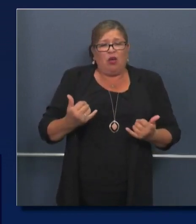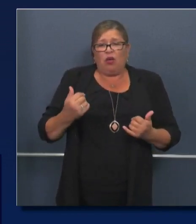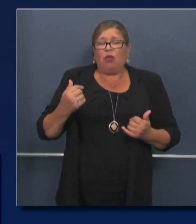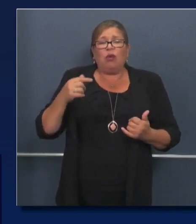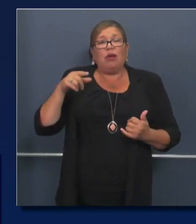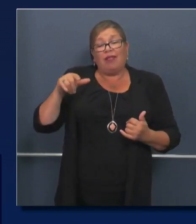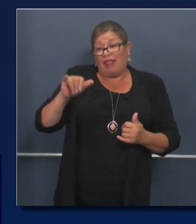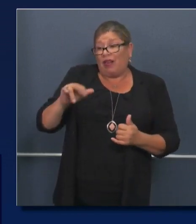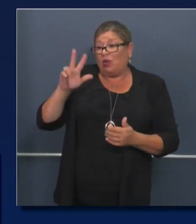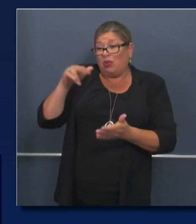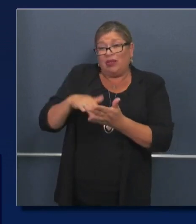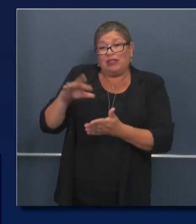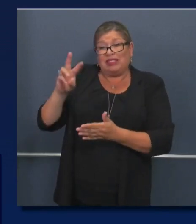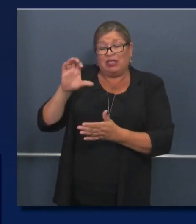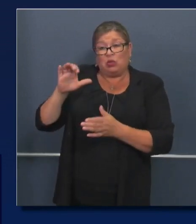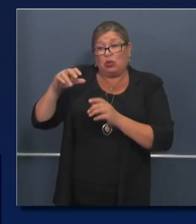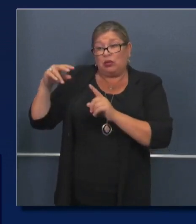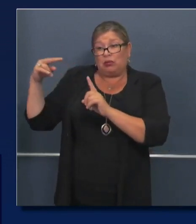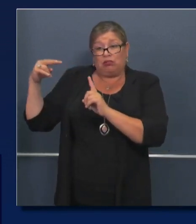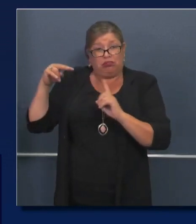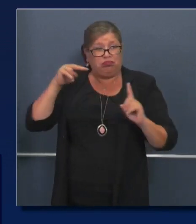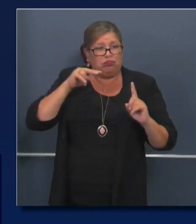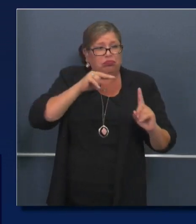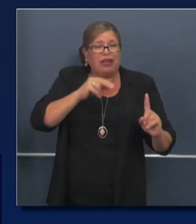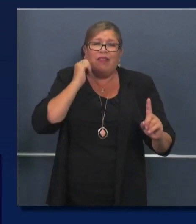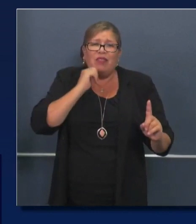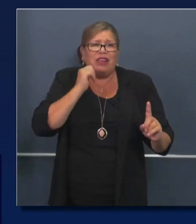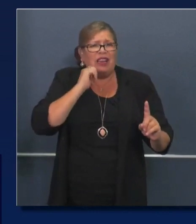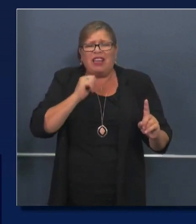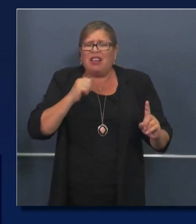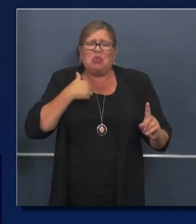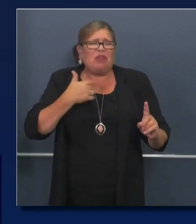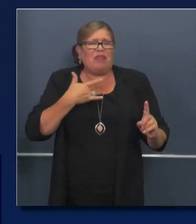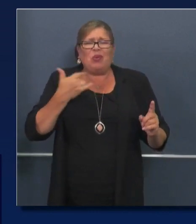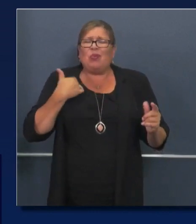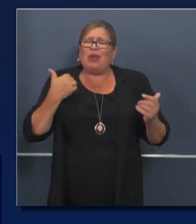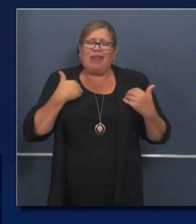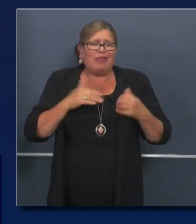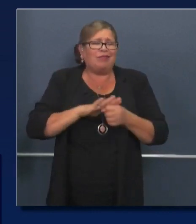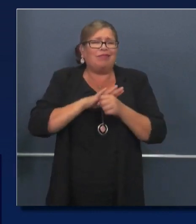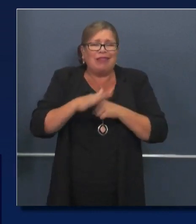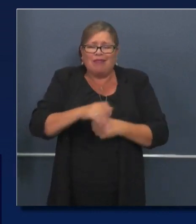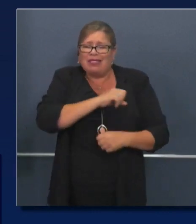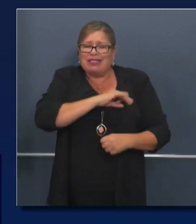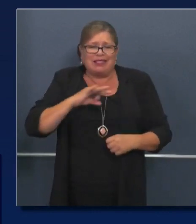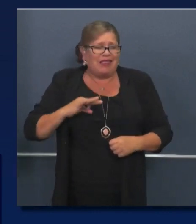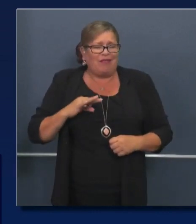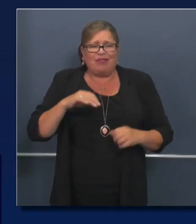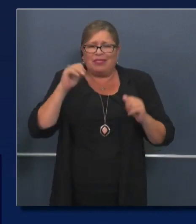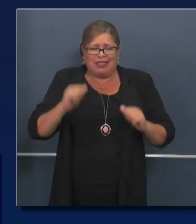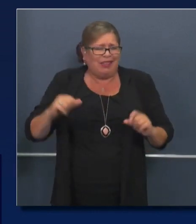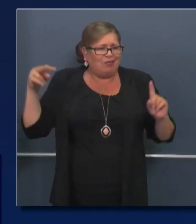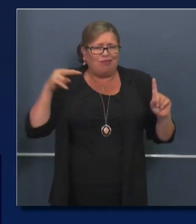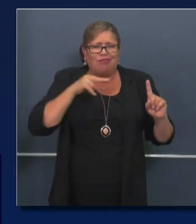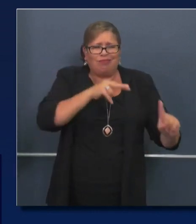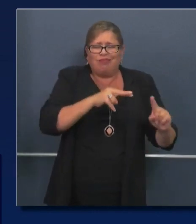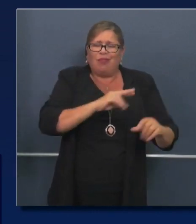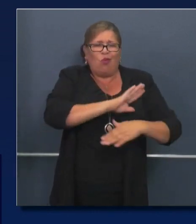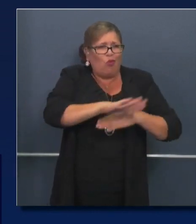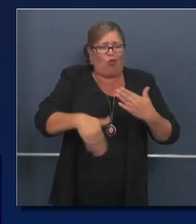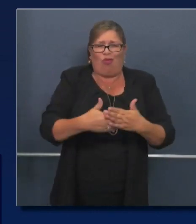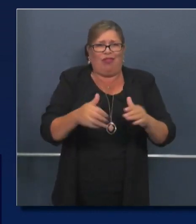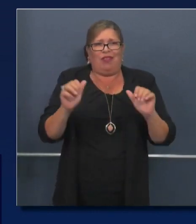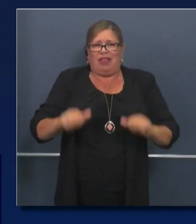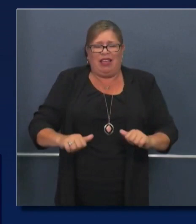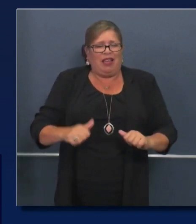2,189 new cases. So we have a threshold of confidence that once we have that tracing core up, that first phase, that we will